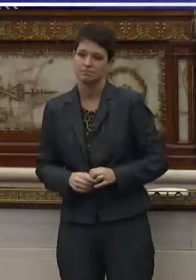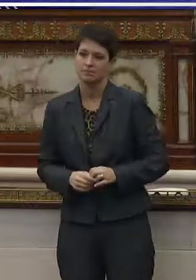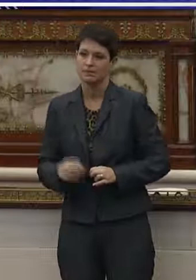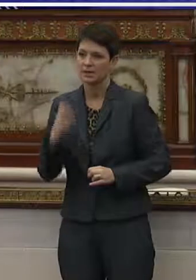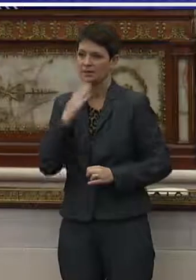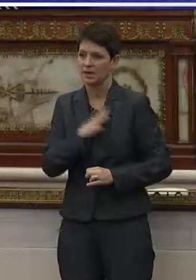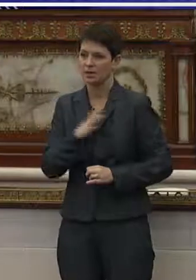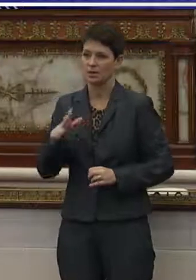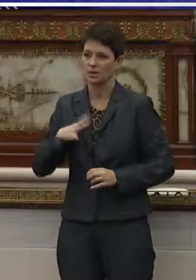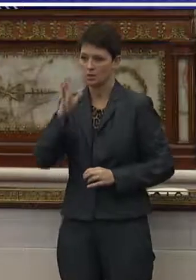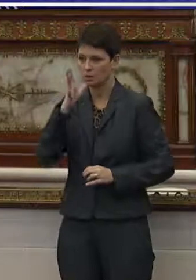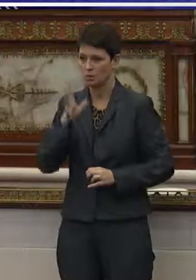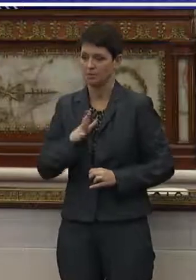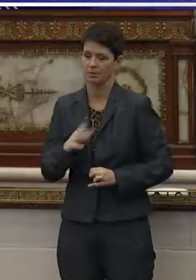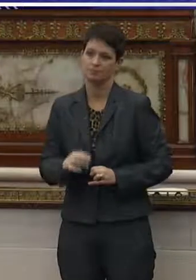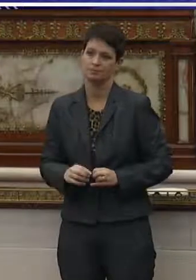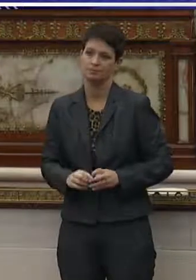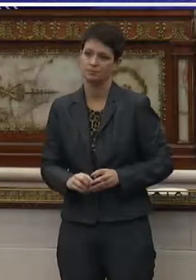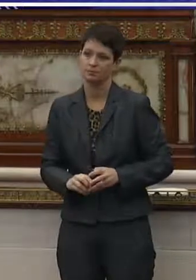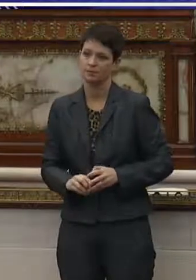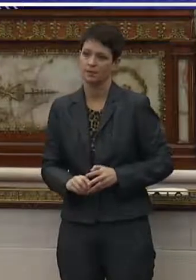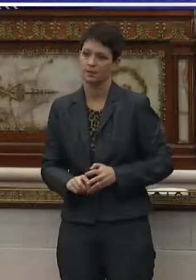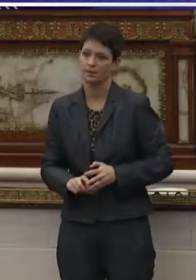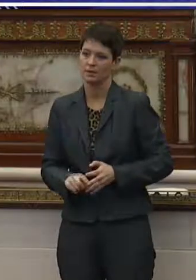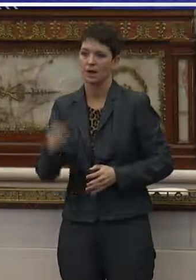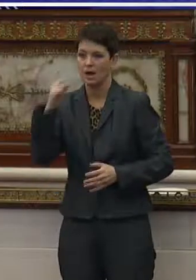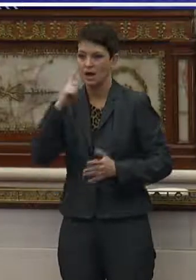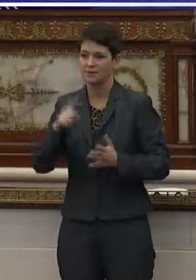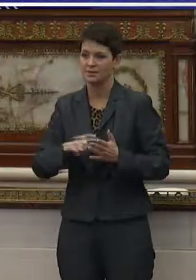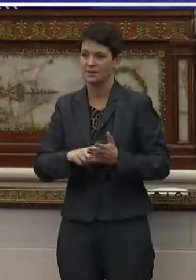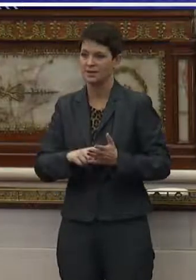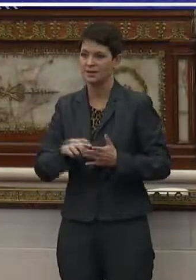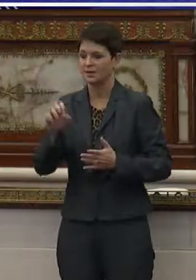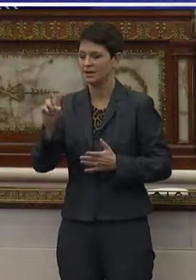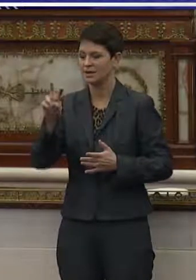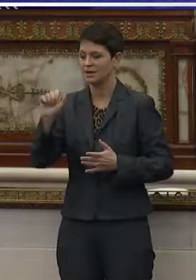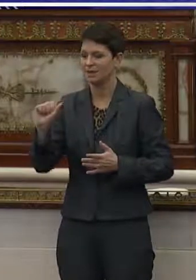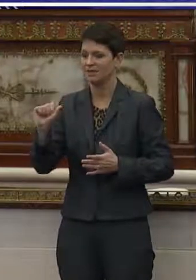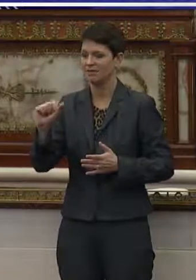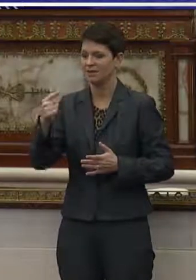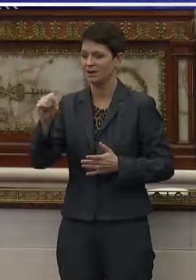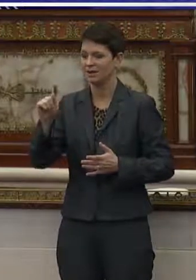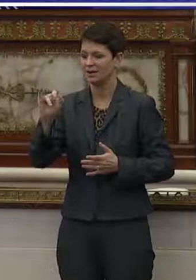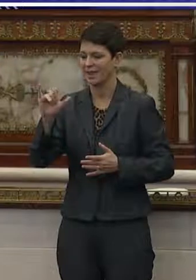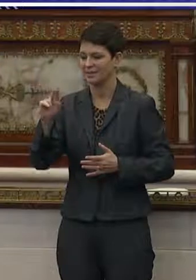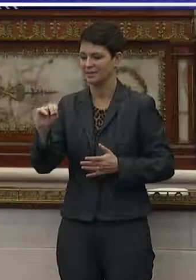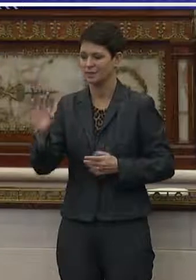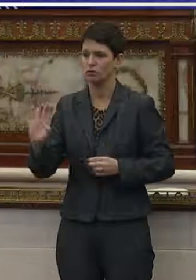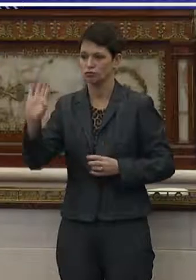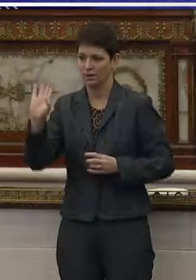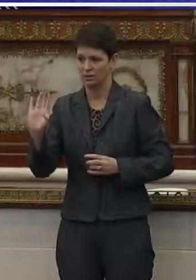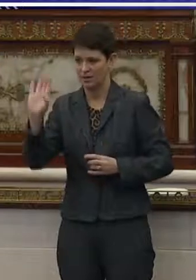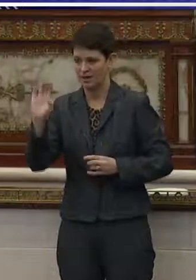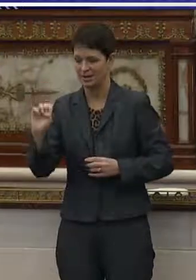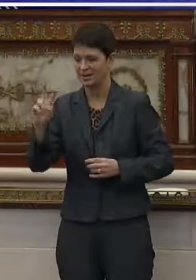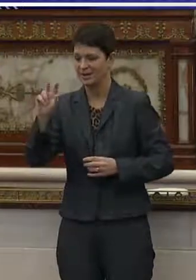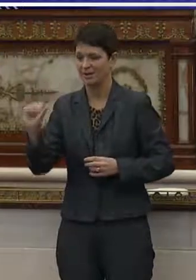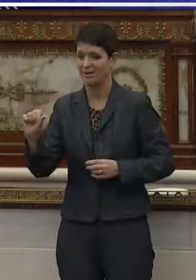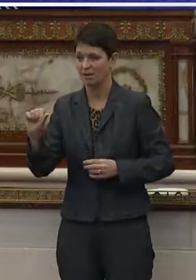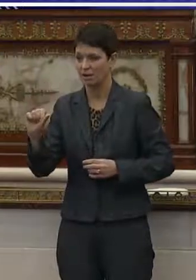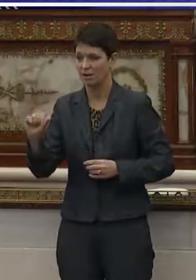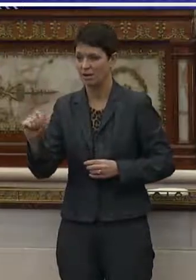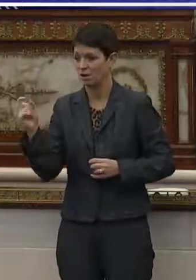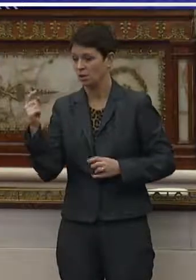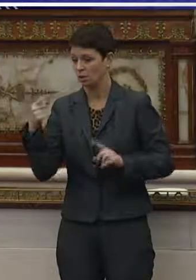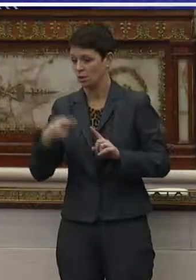Thank you, Councilwoman. I see that Eva Gladstein has raised her hand. Eva, if you have a